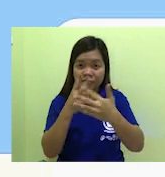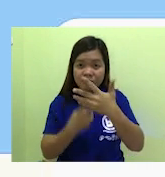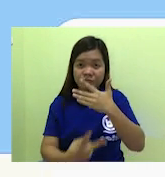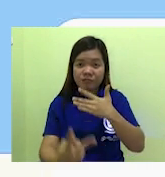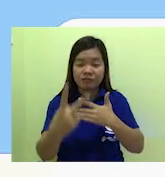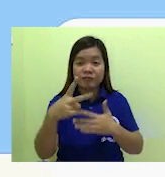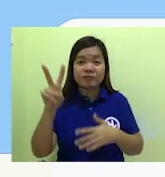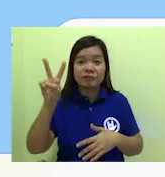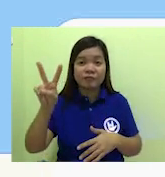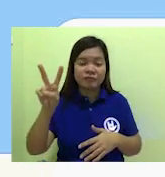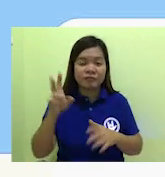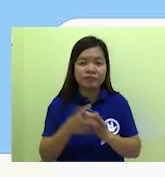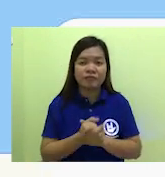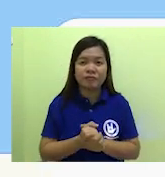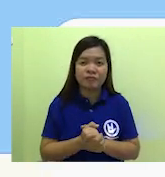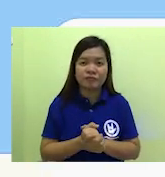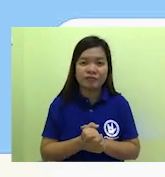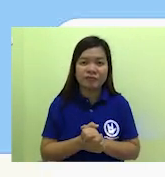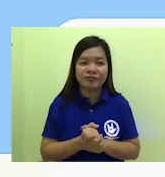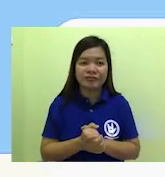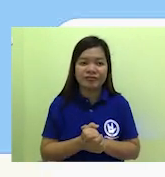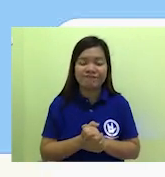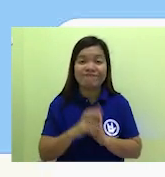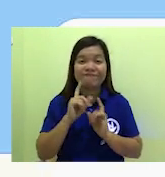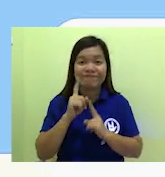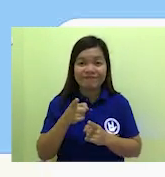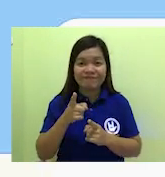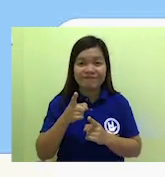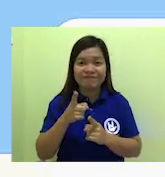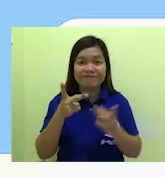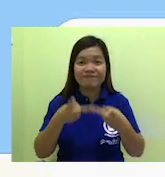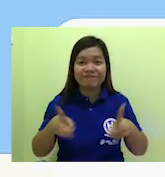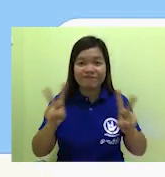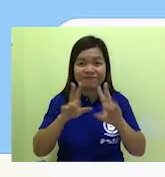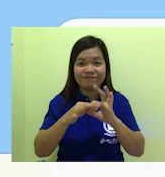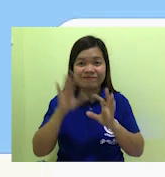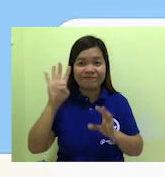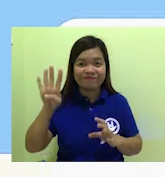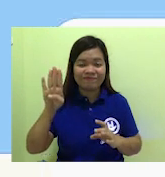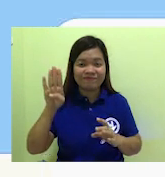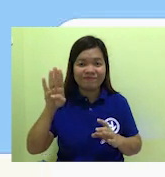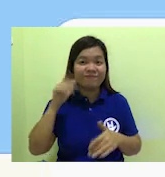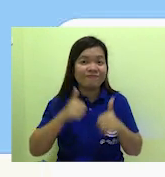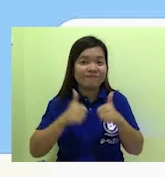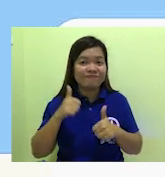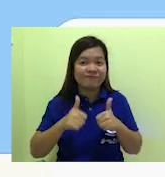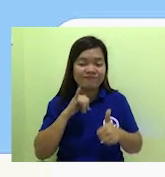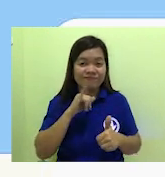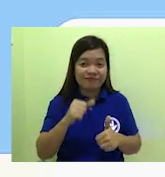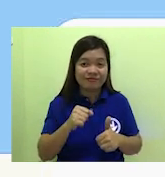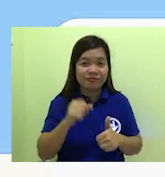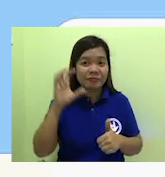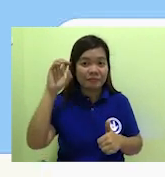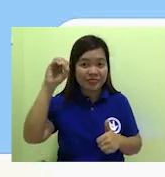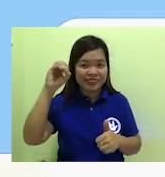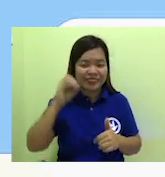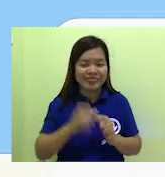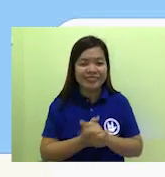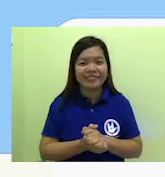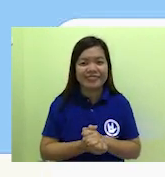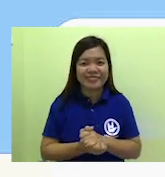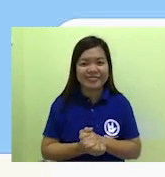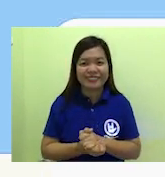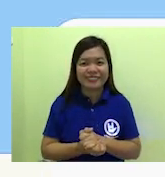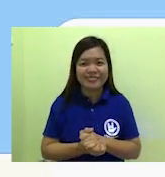both sides by 2. It will result to the value of B, which is